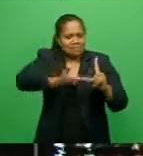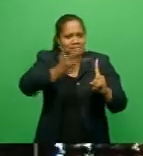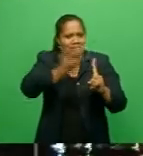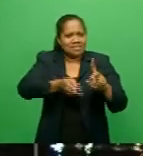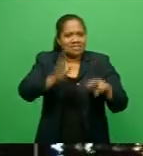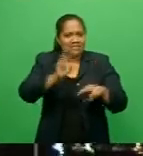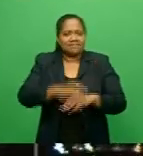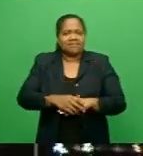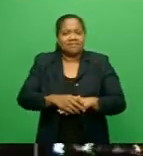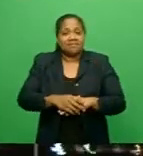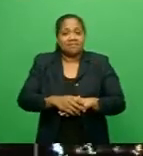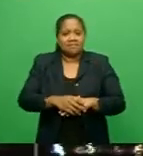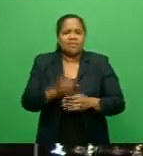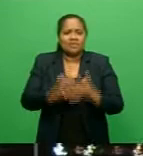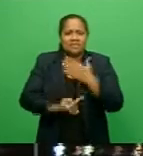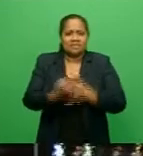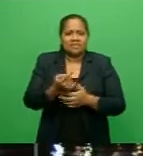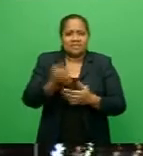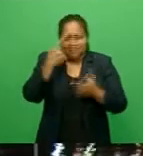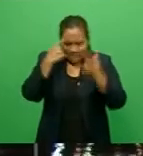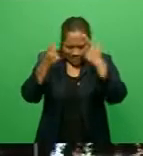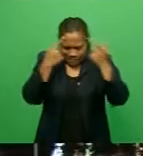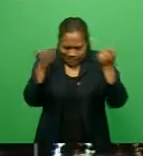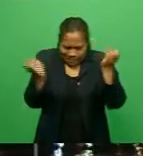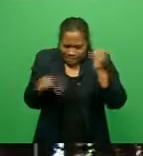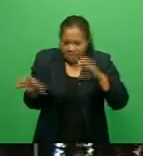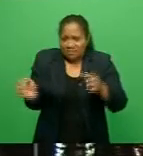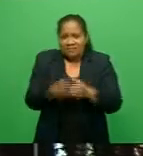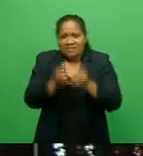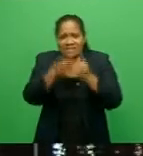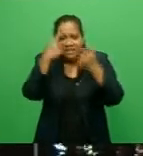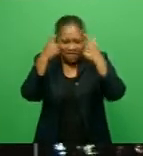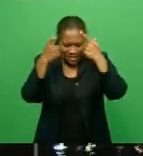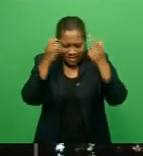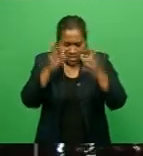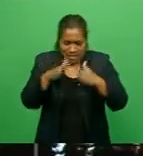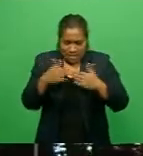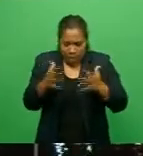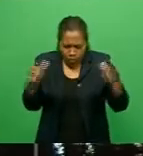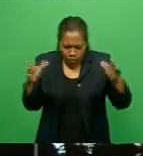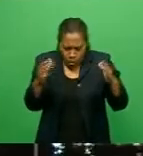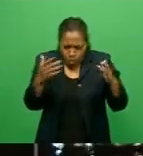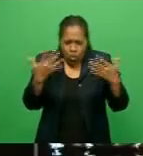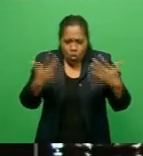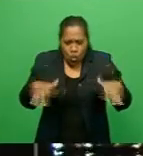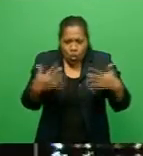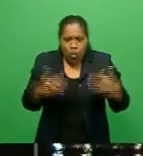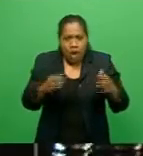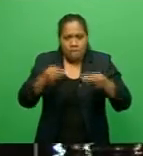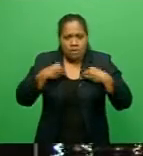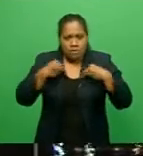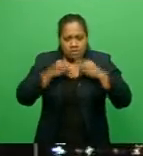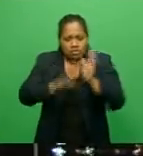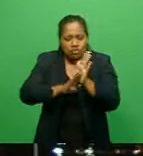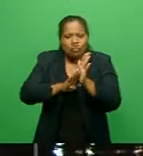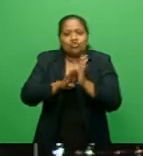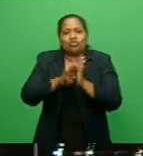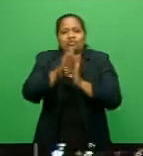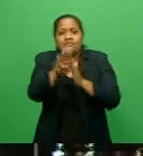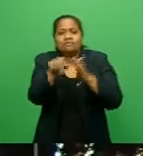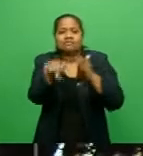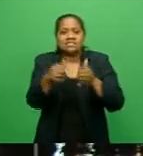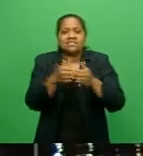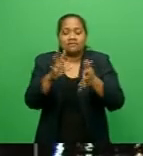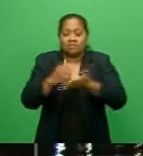has executed many of ideas that has seen them all grow into a blooming business. For Case, this all started from supporting